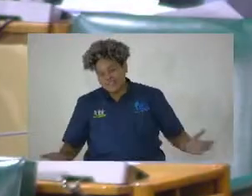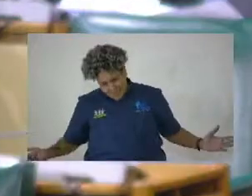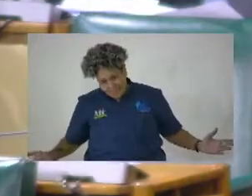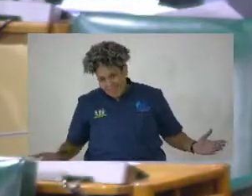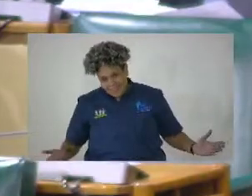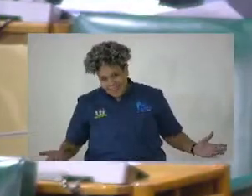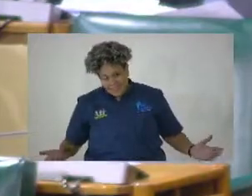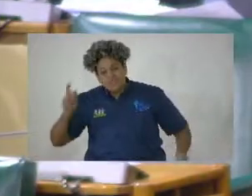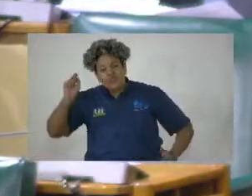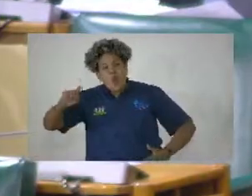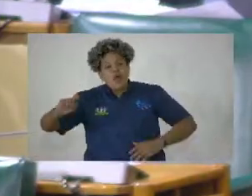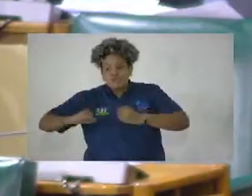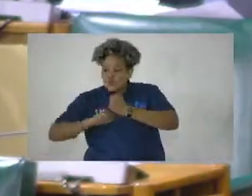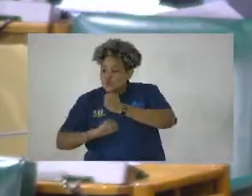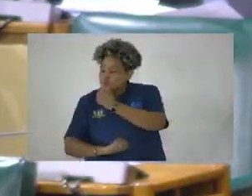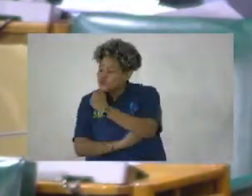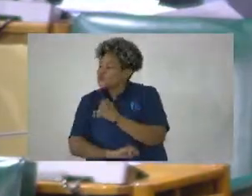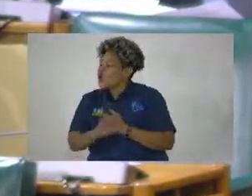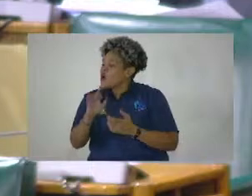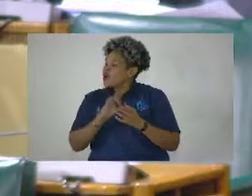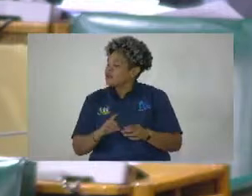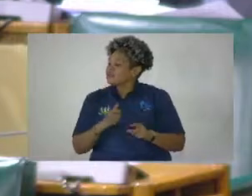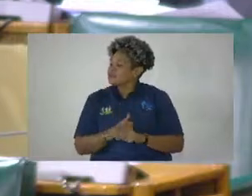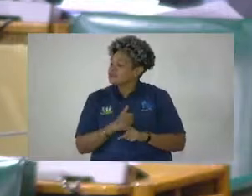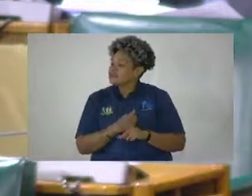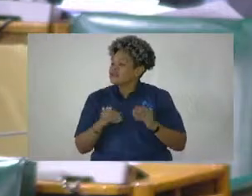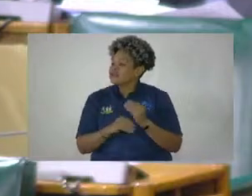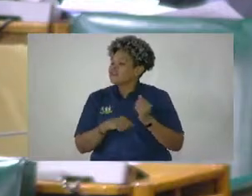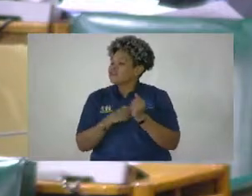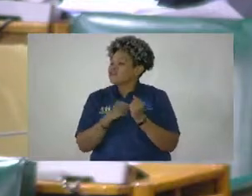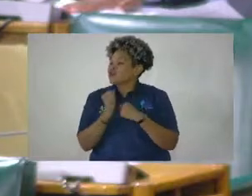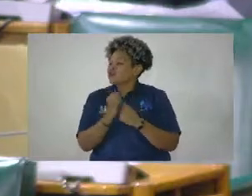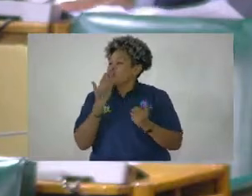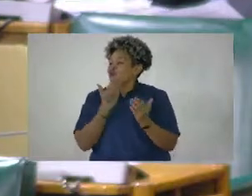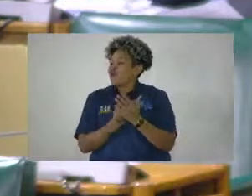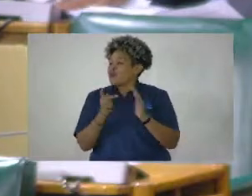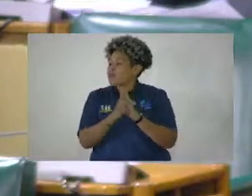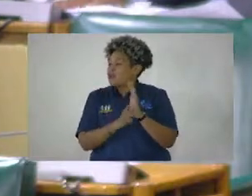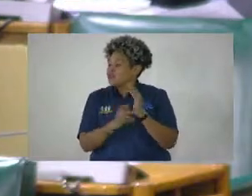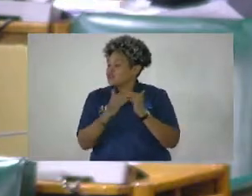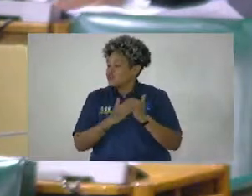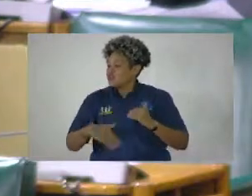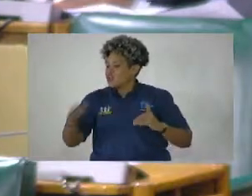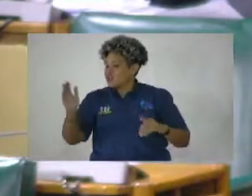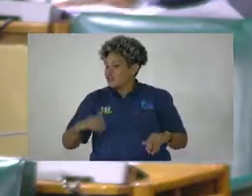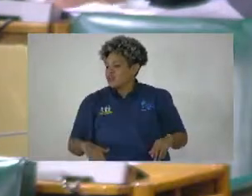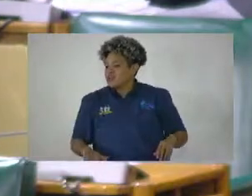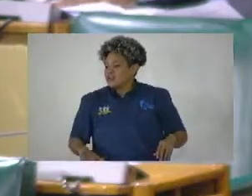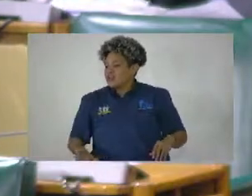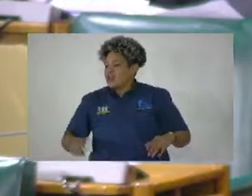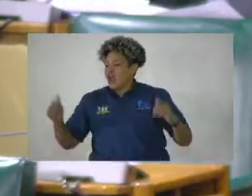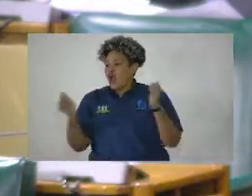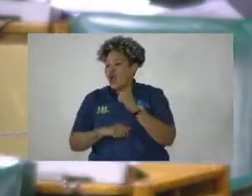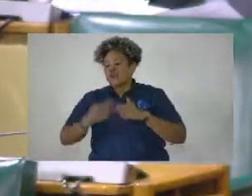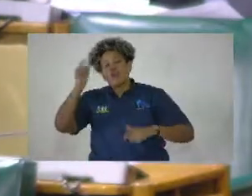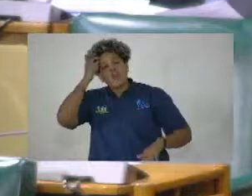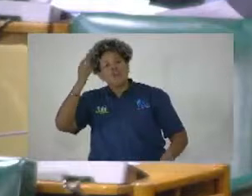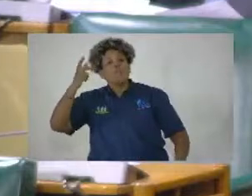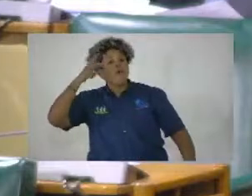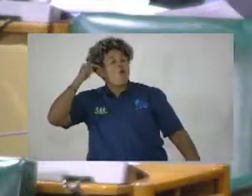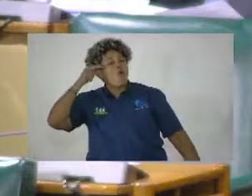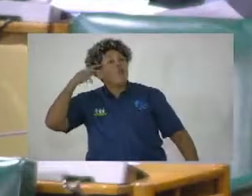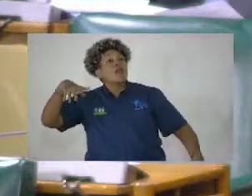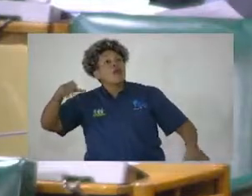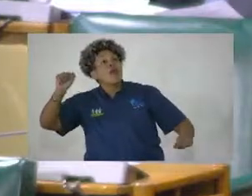So we have to support the structure of good policy going forward. And under government of Andrew Holness,